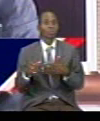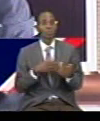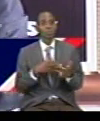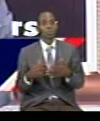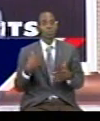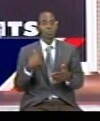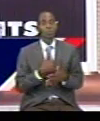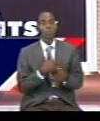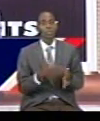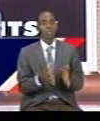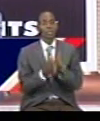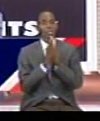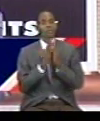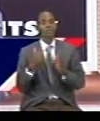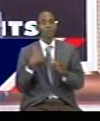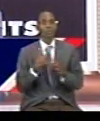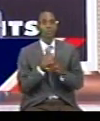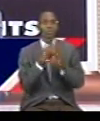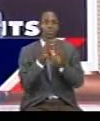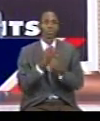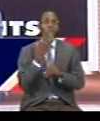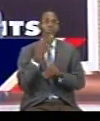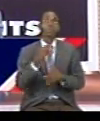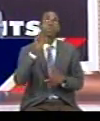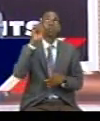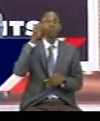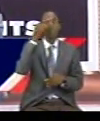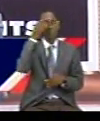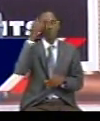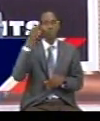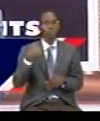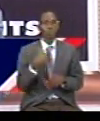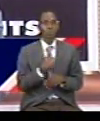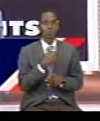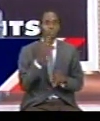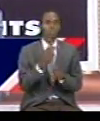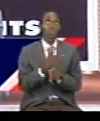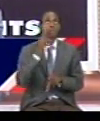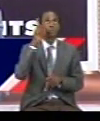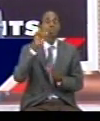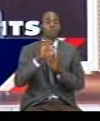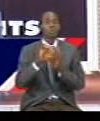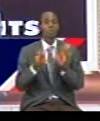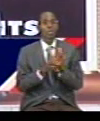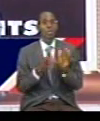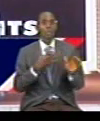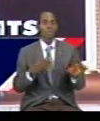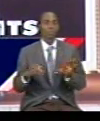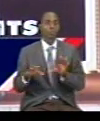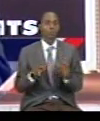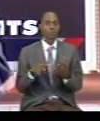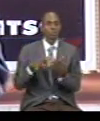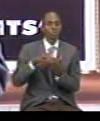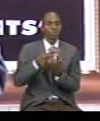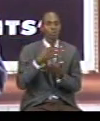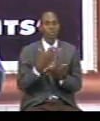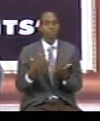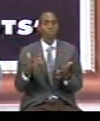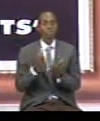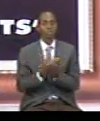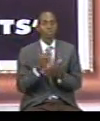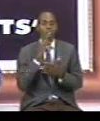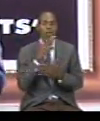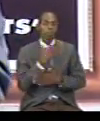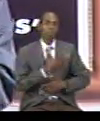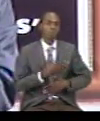him, because we keep his commandments and do those things which are pleasing in his